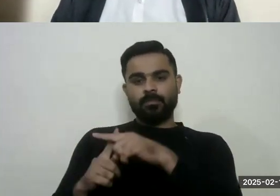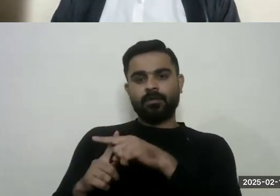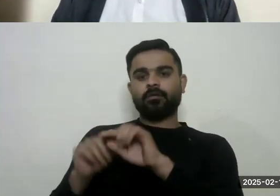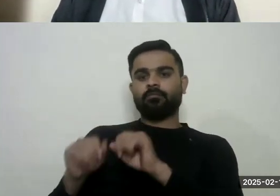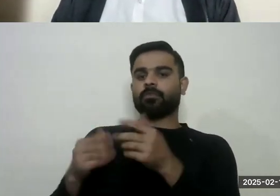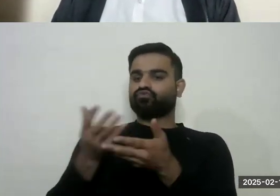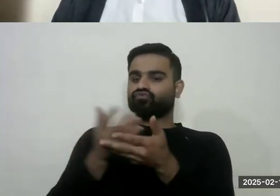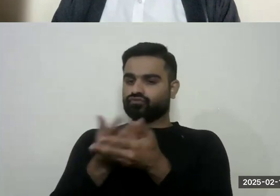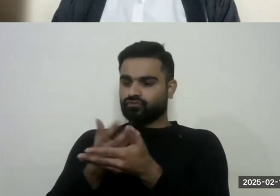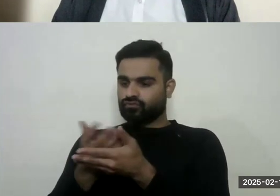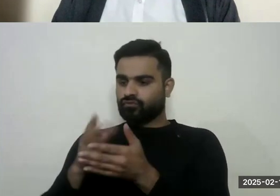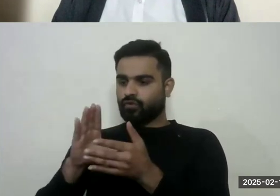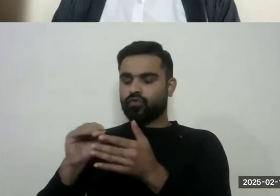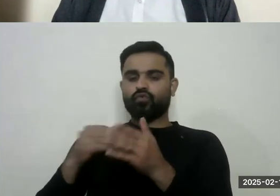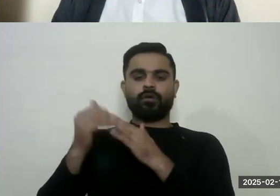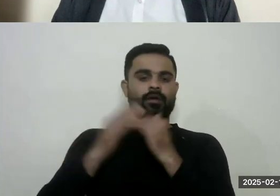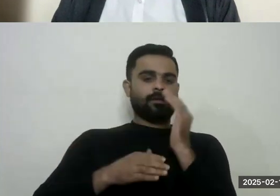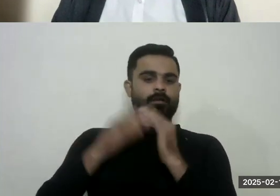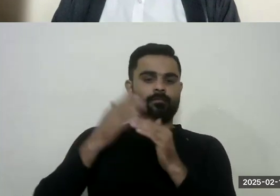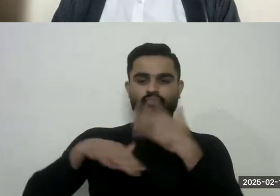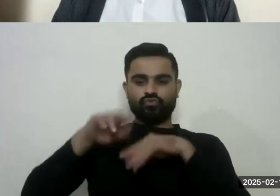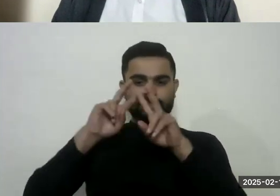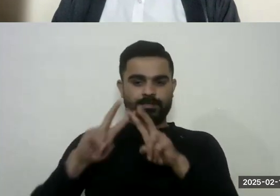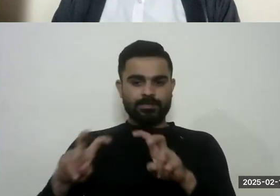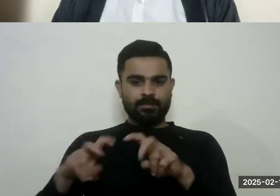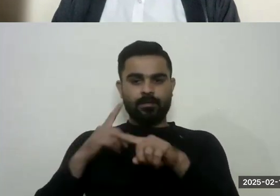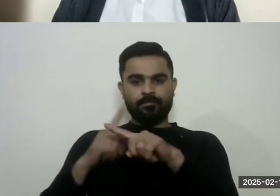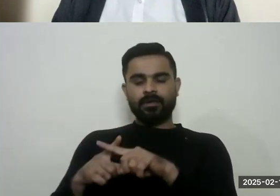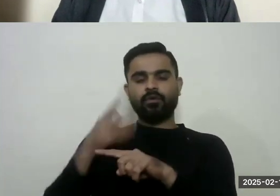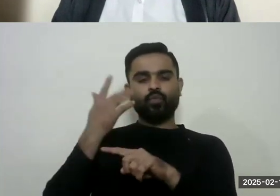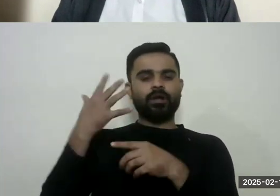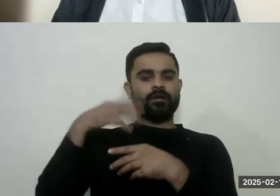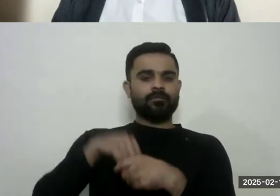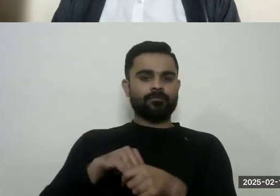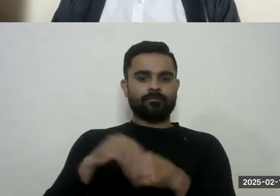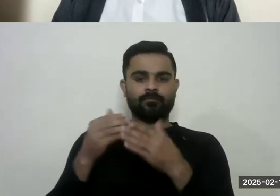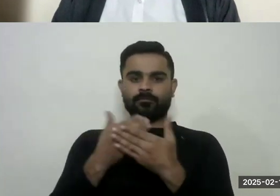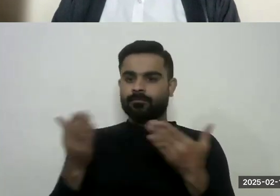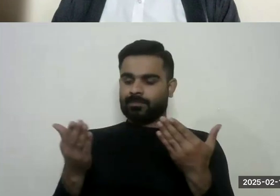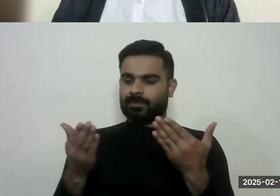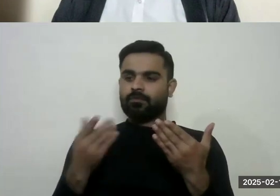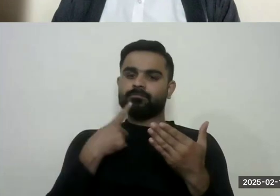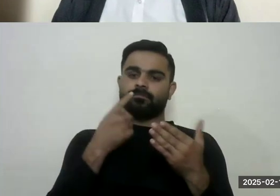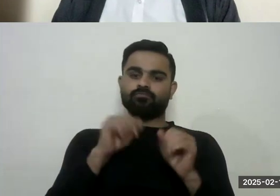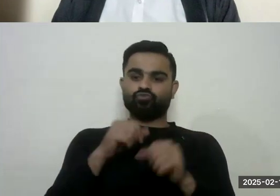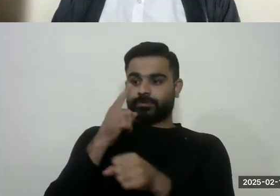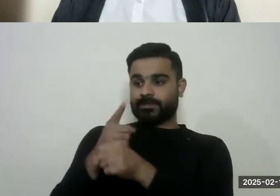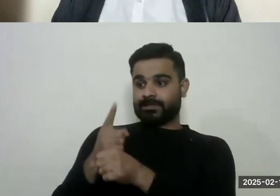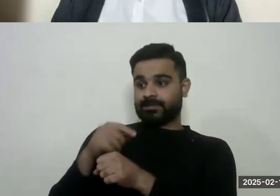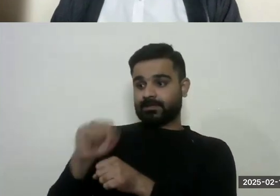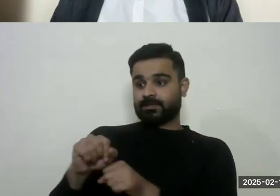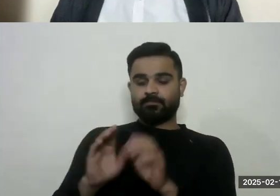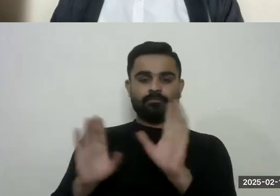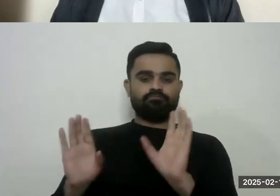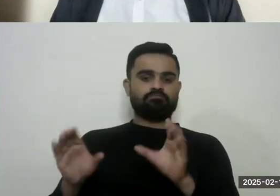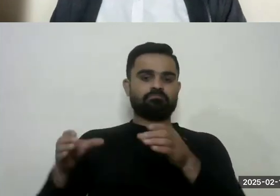a discussion, to co-construct their analysis, which is why we are saying that the teacher would have to